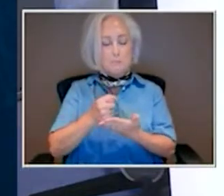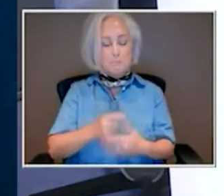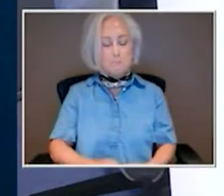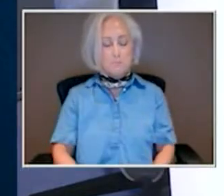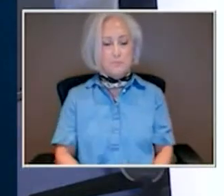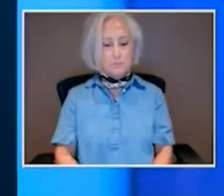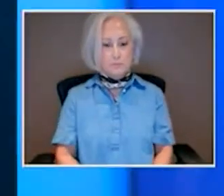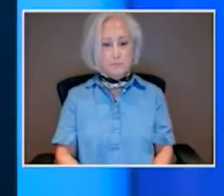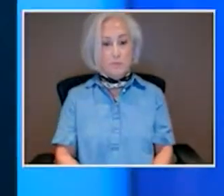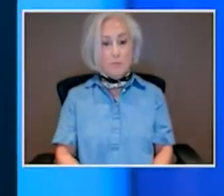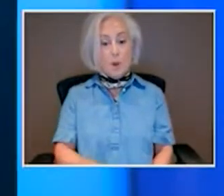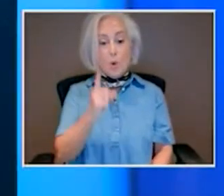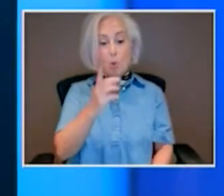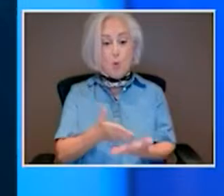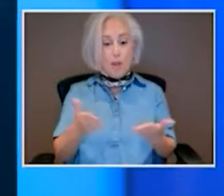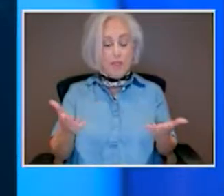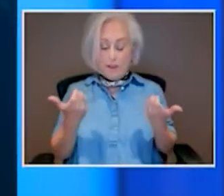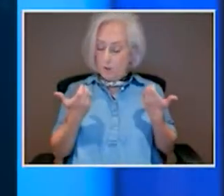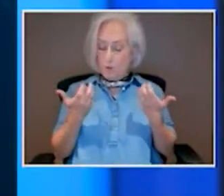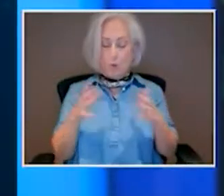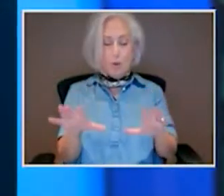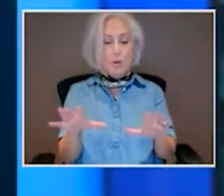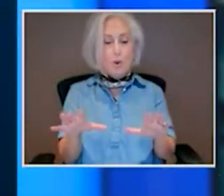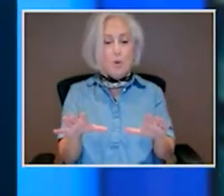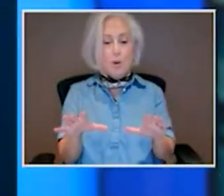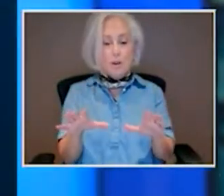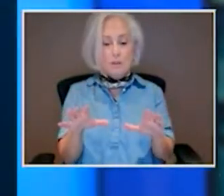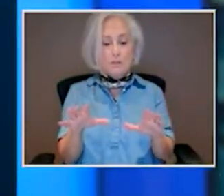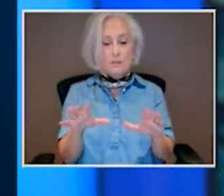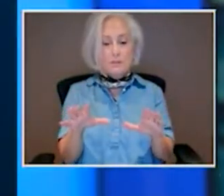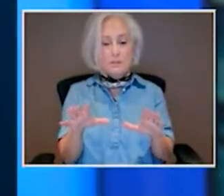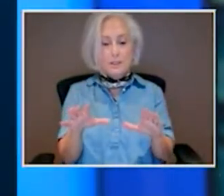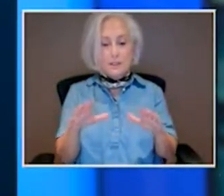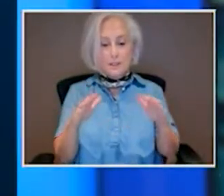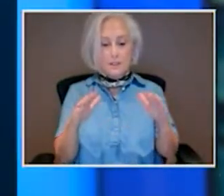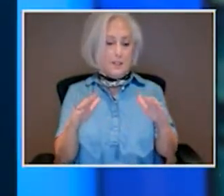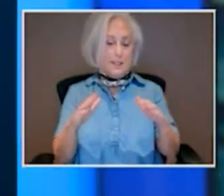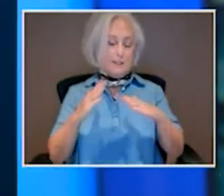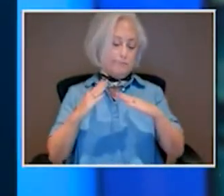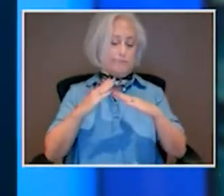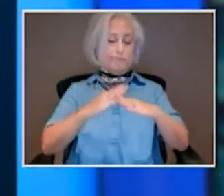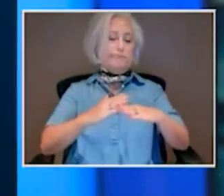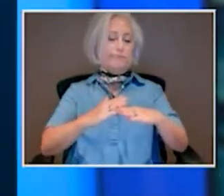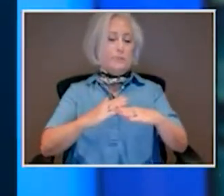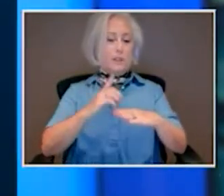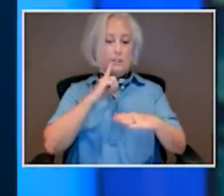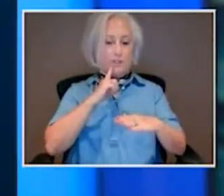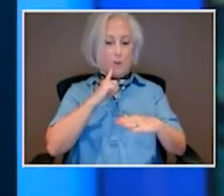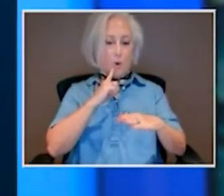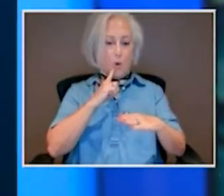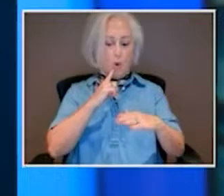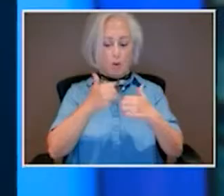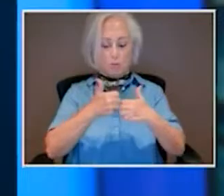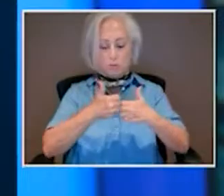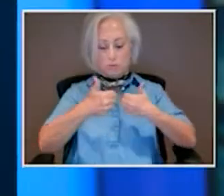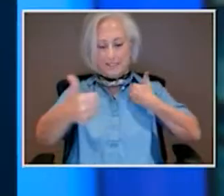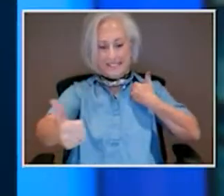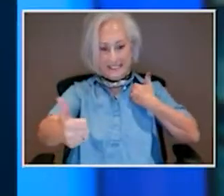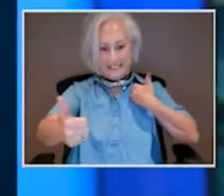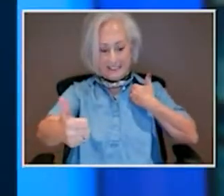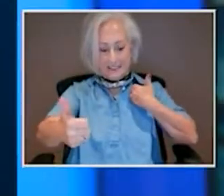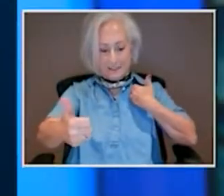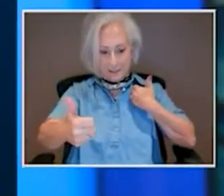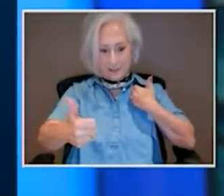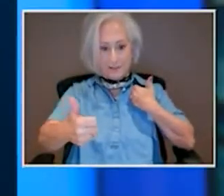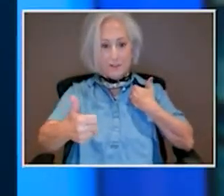one thing that we do not want is that barrier of travel, the distance, to inhibit patients from getting